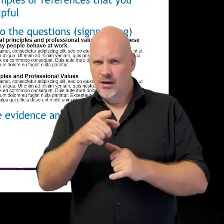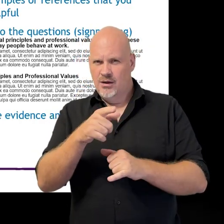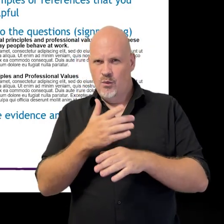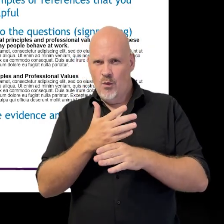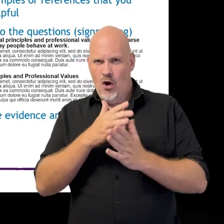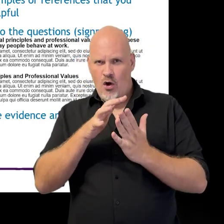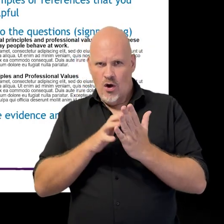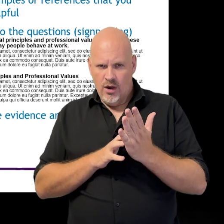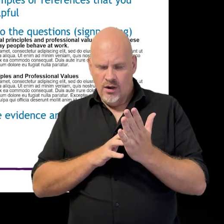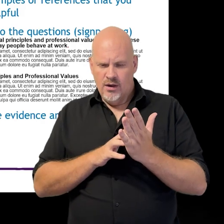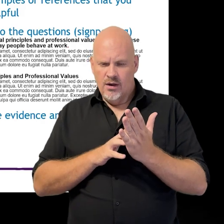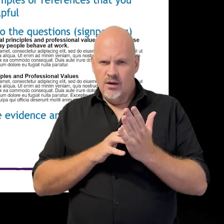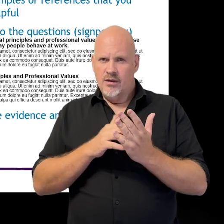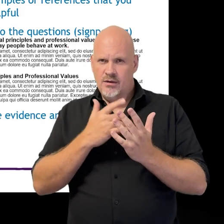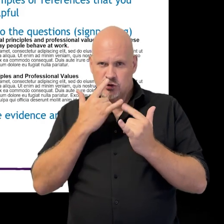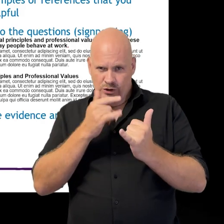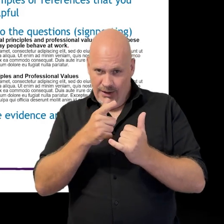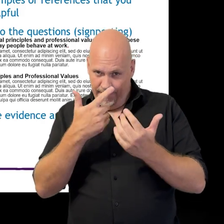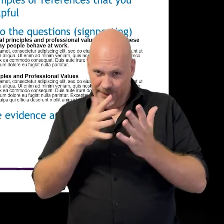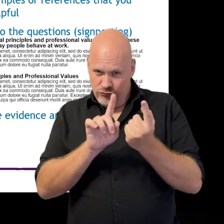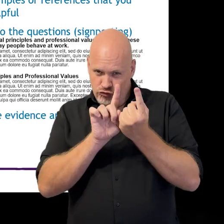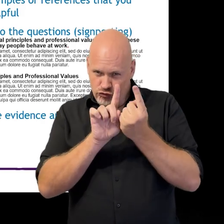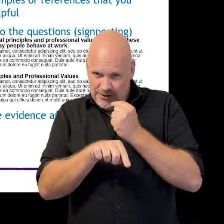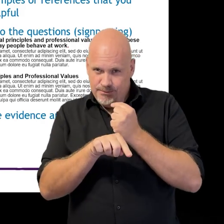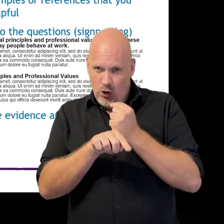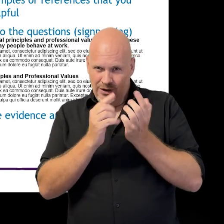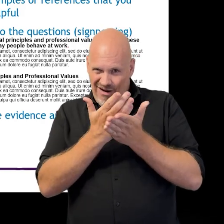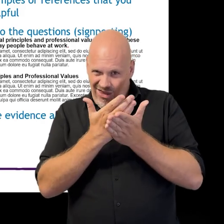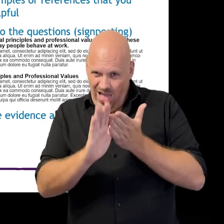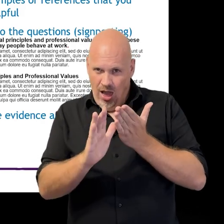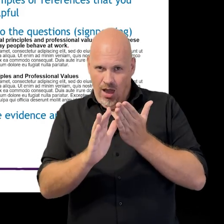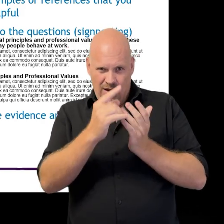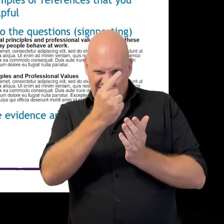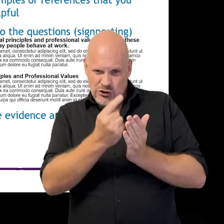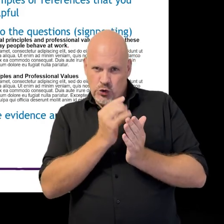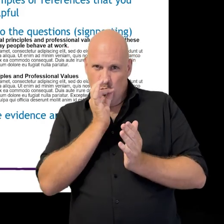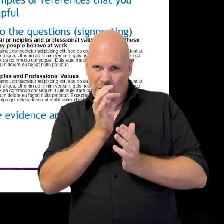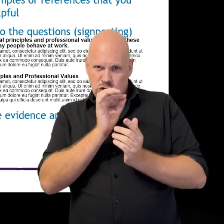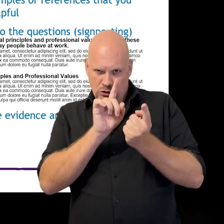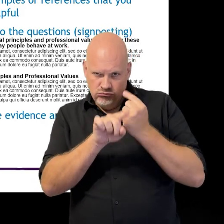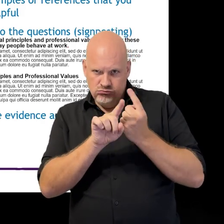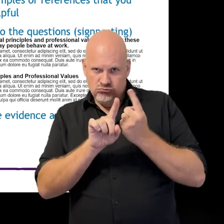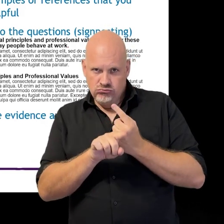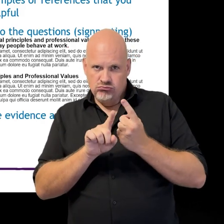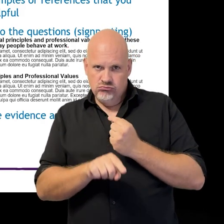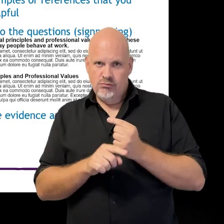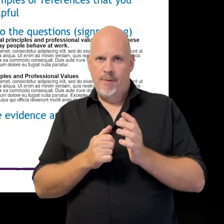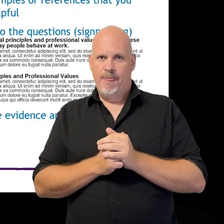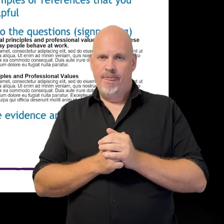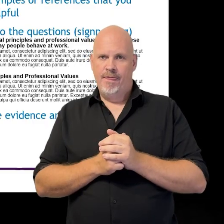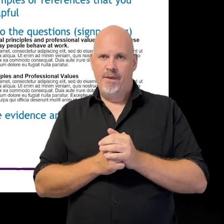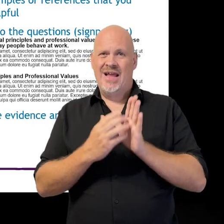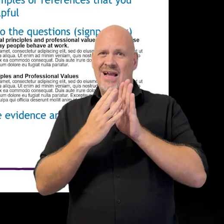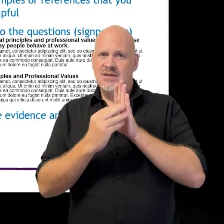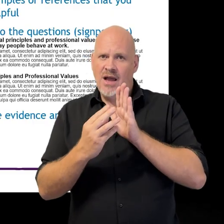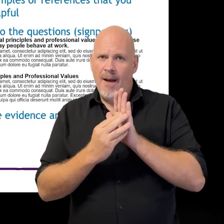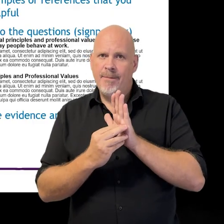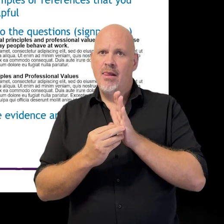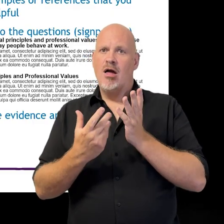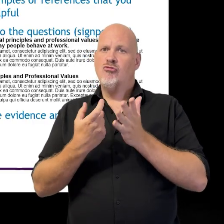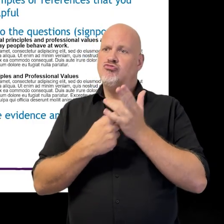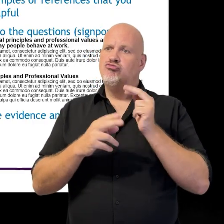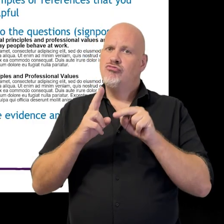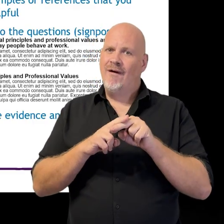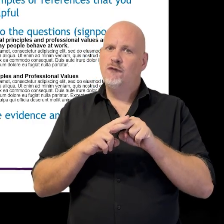irrelevant, that don't really answer the questions and which aren't going to get them any marks. So check your work, check that you've